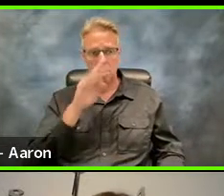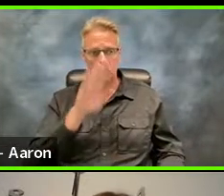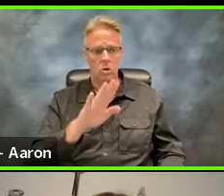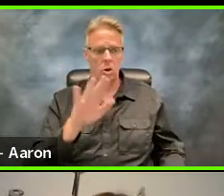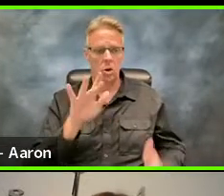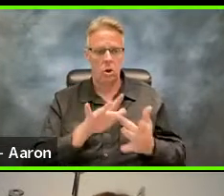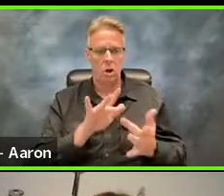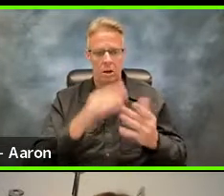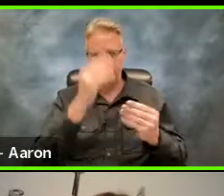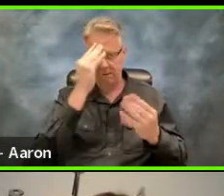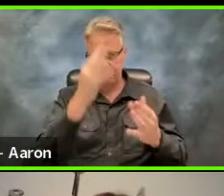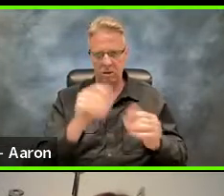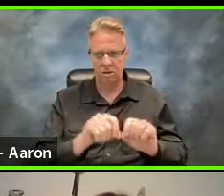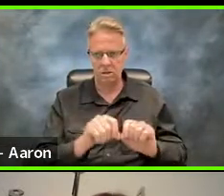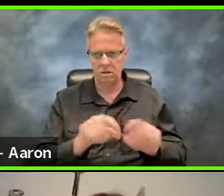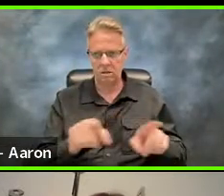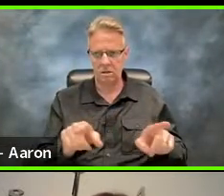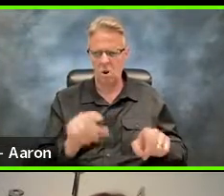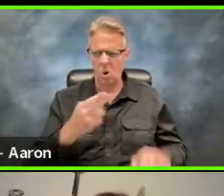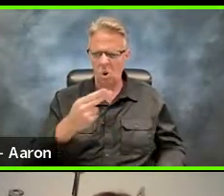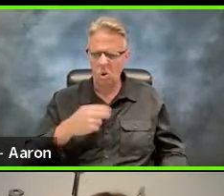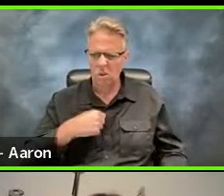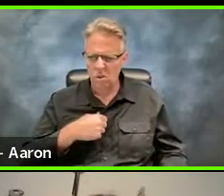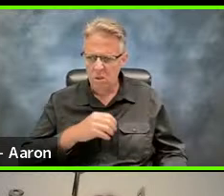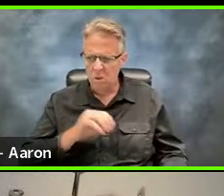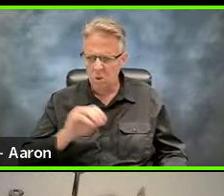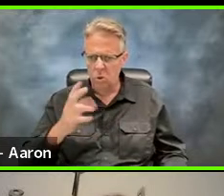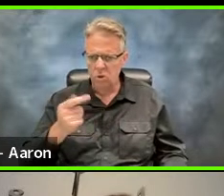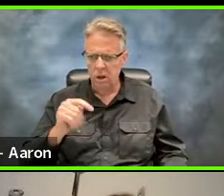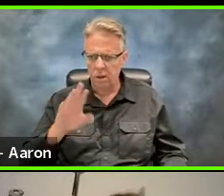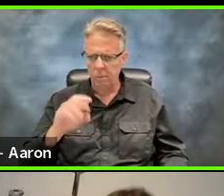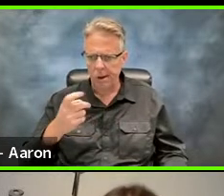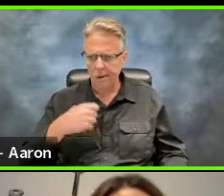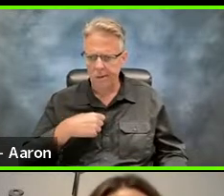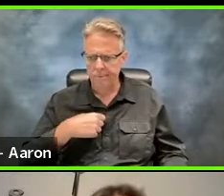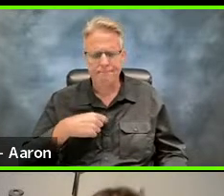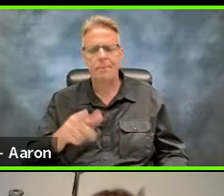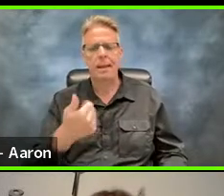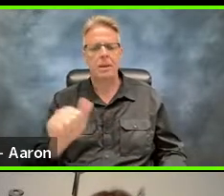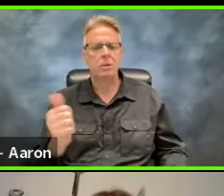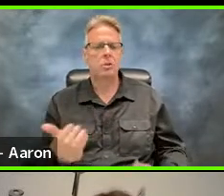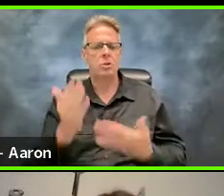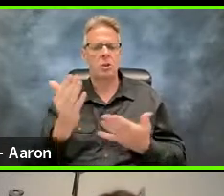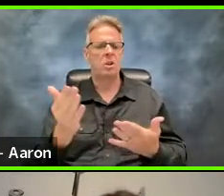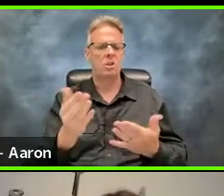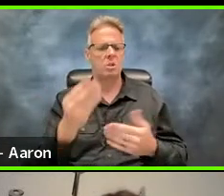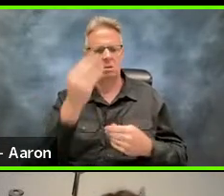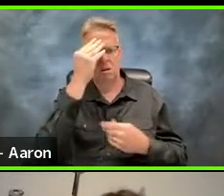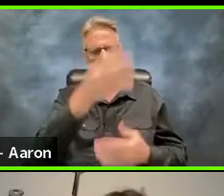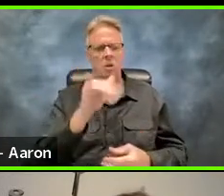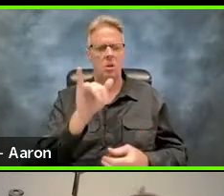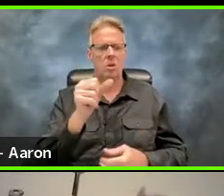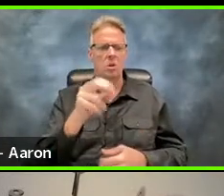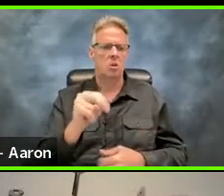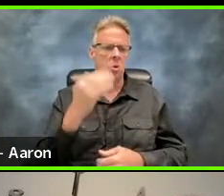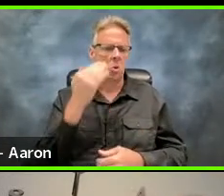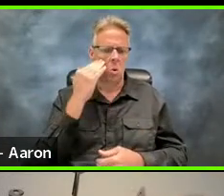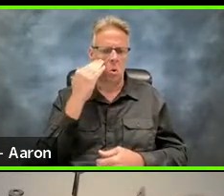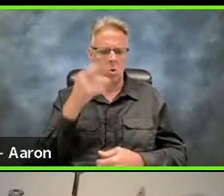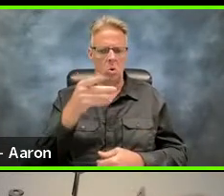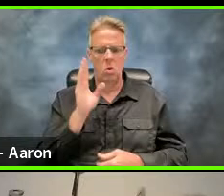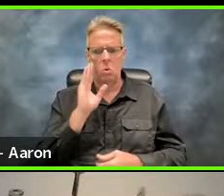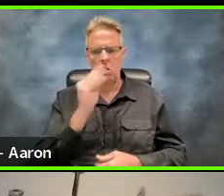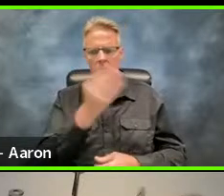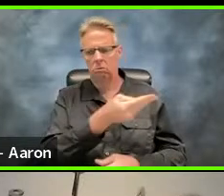I guess we don't have a chat box. If you do have suggestions, just let Jason know and he can get them to